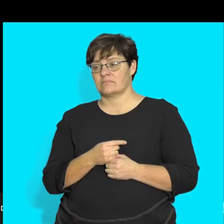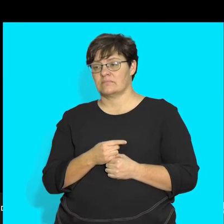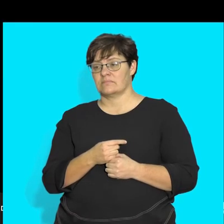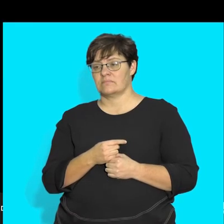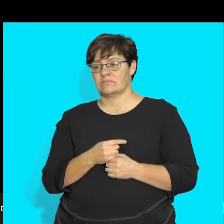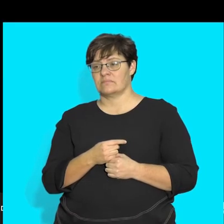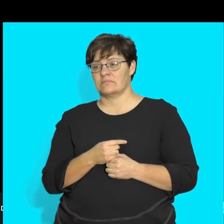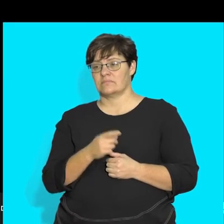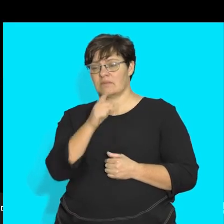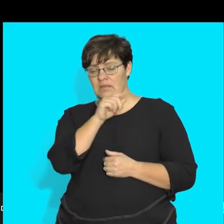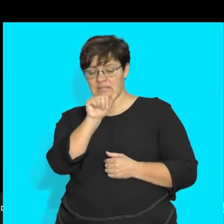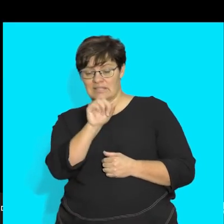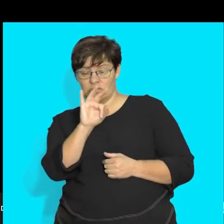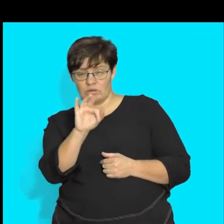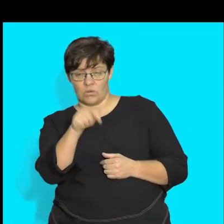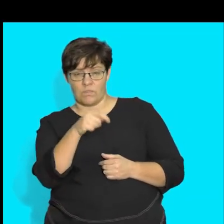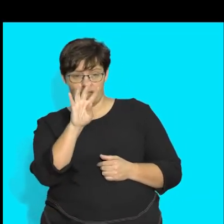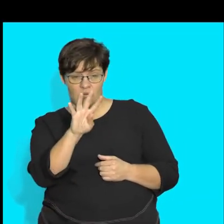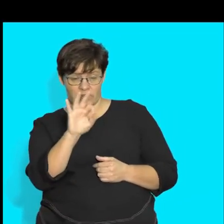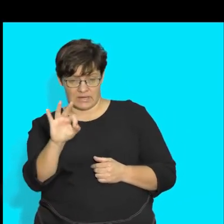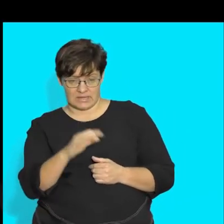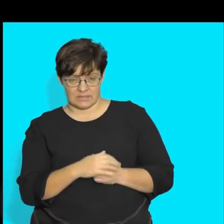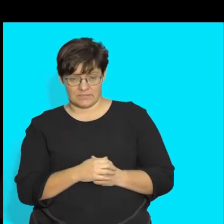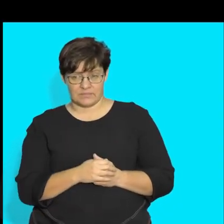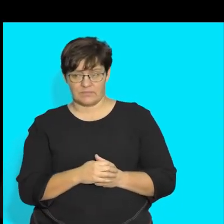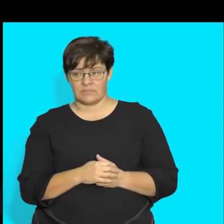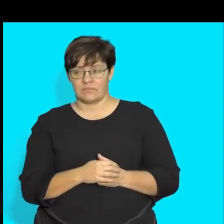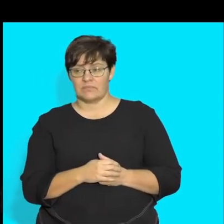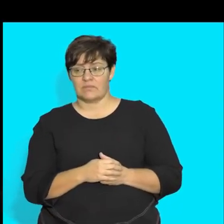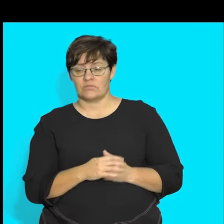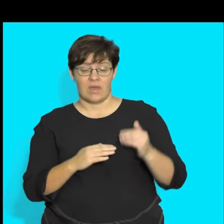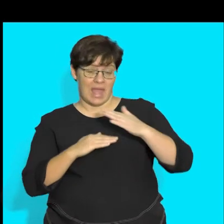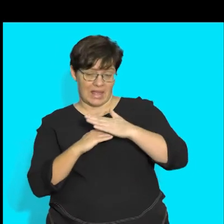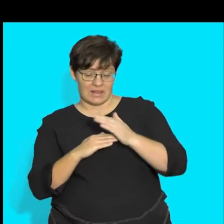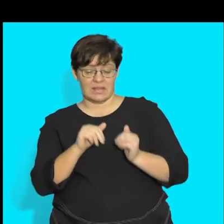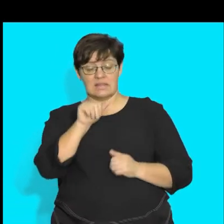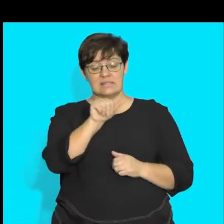that angle? That angle was 63,43. So I'm going to get an angle which is